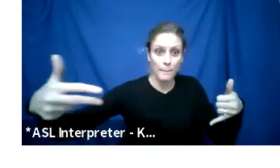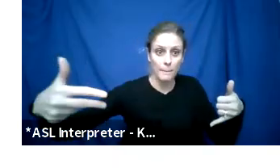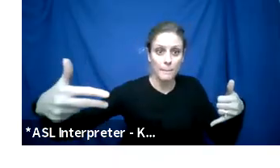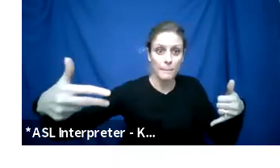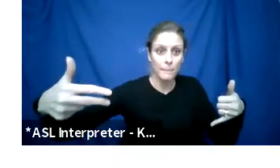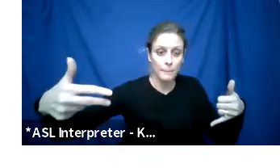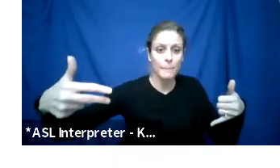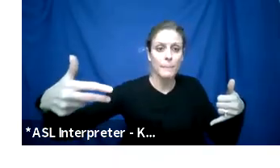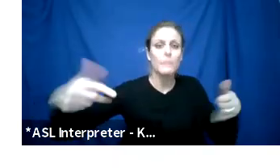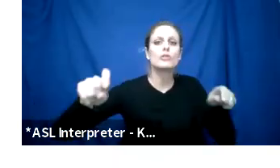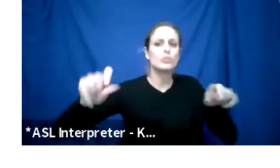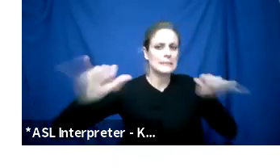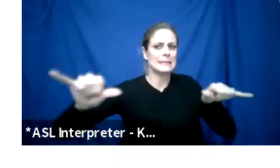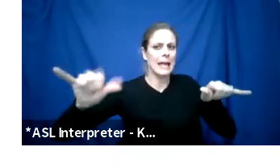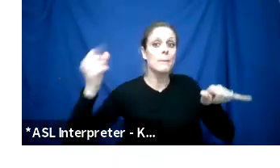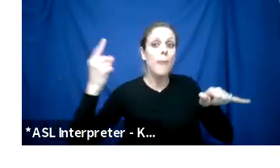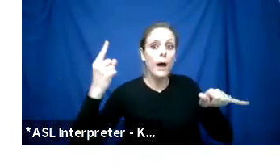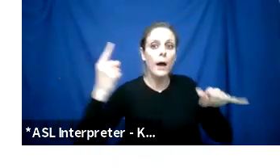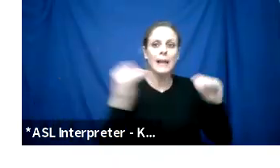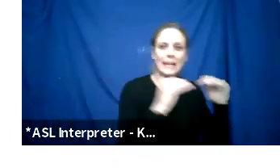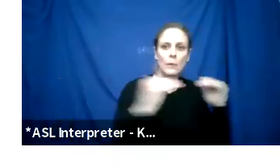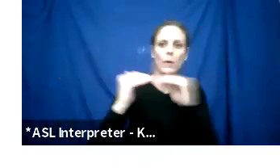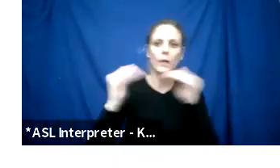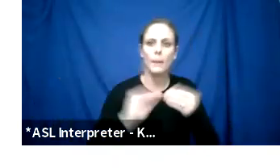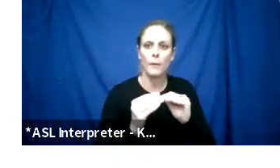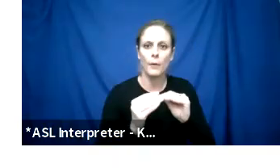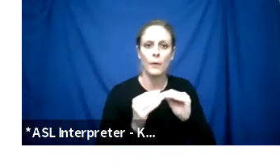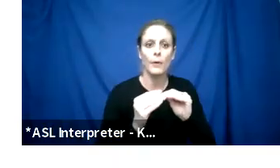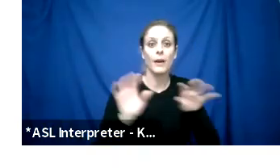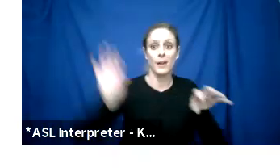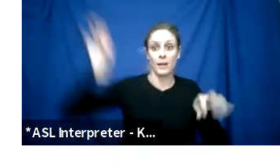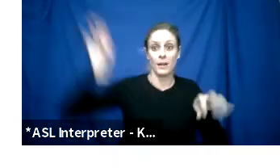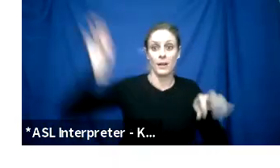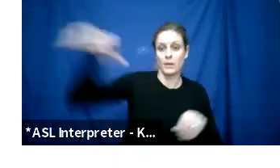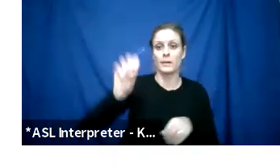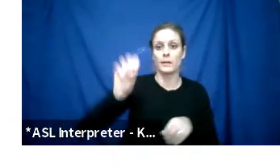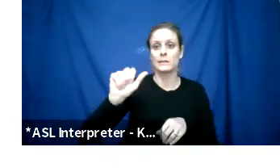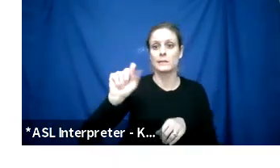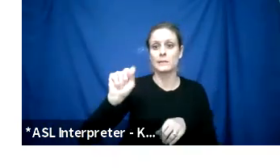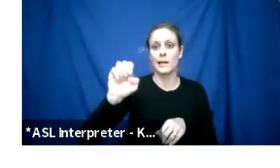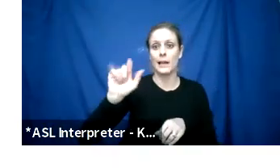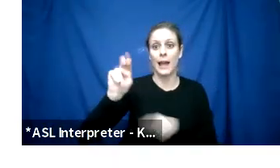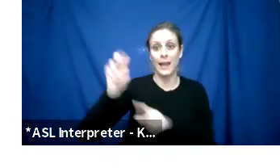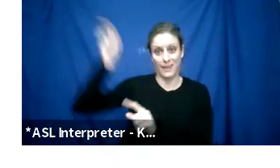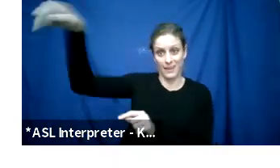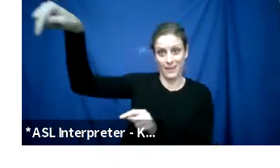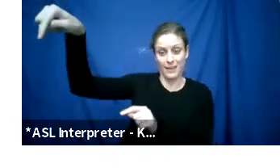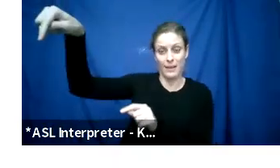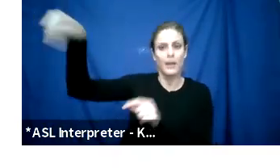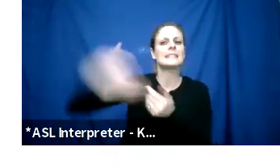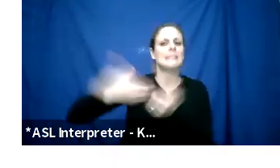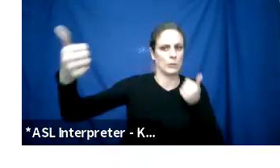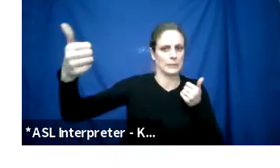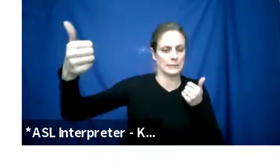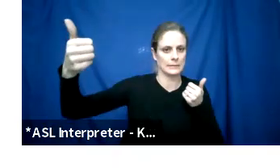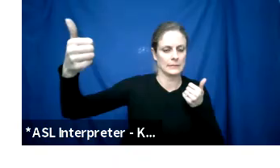one of them. And that satellite lot you would count individually and put the additional spaces that were required in